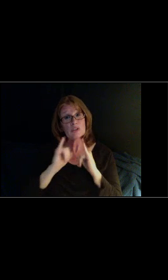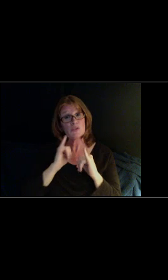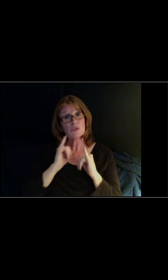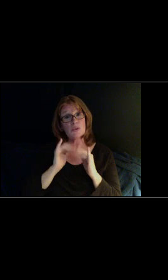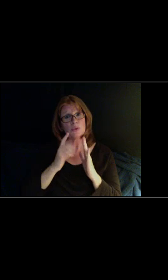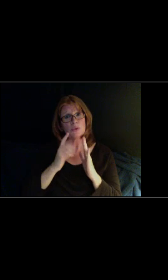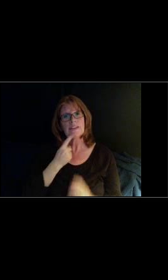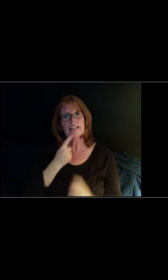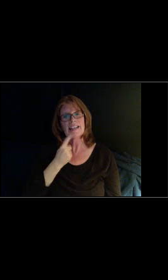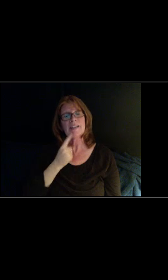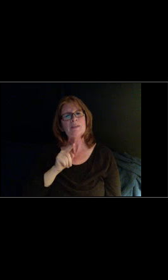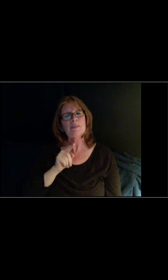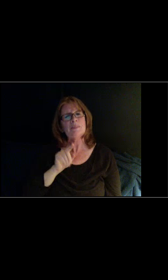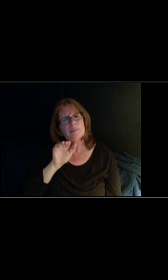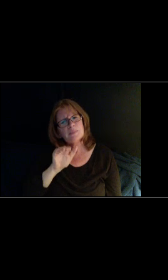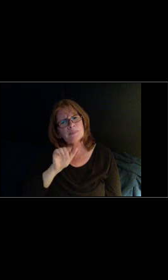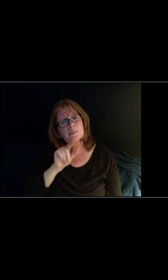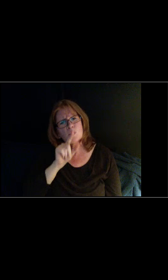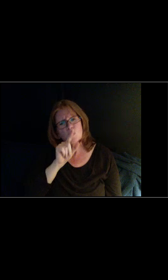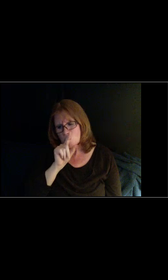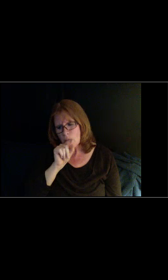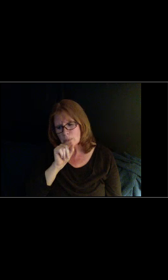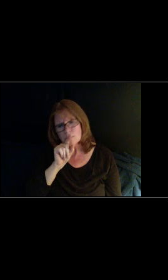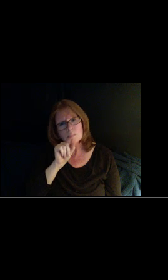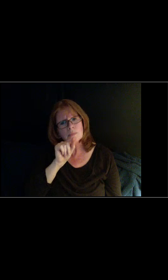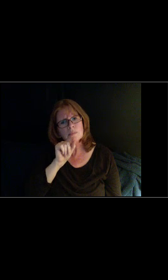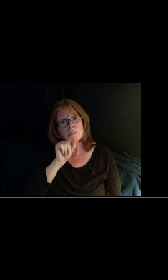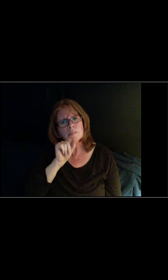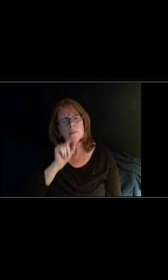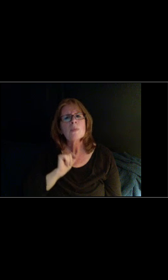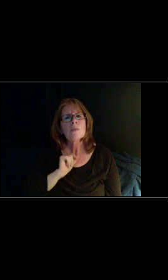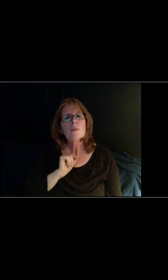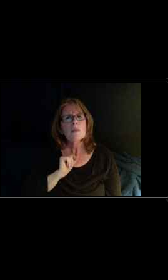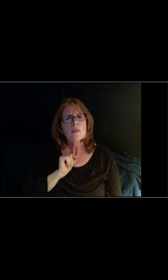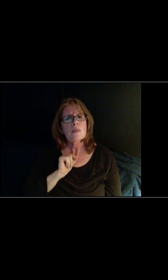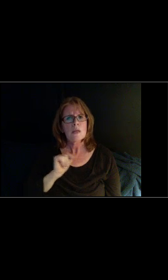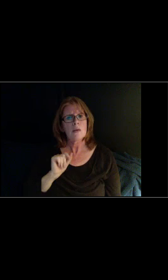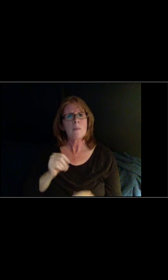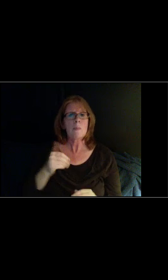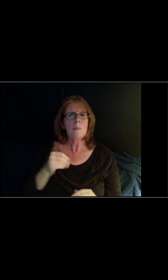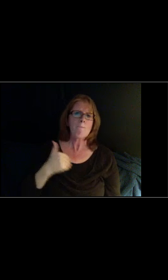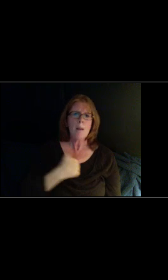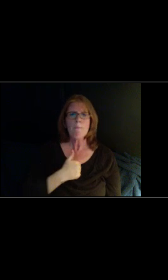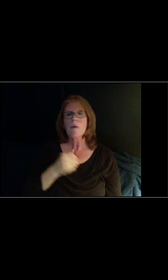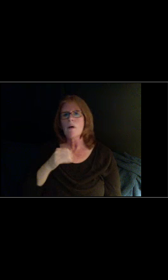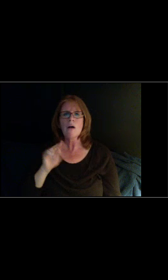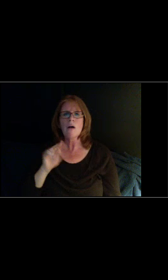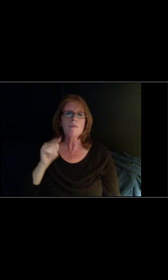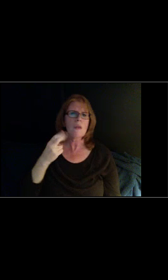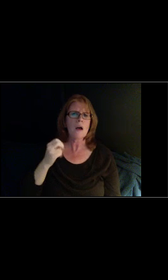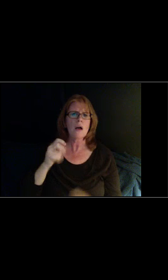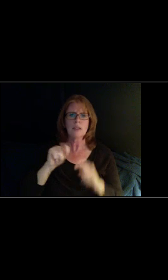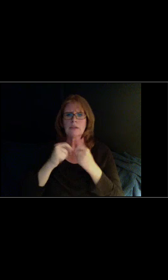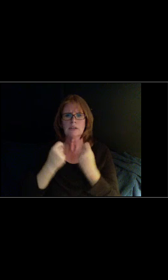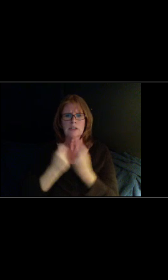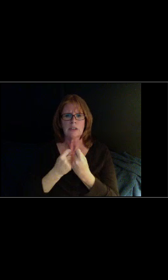to kind of announce my presentation. The interviewer approached me and